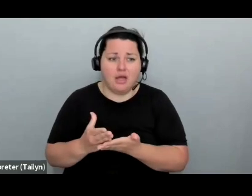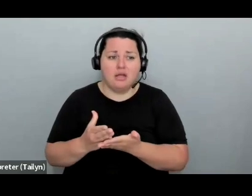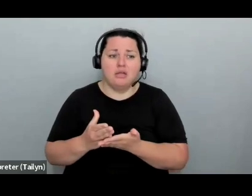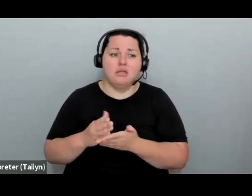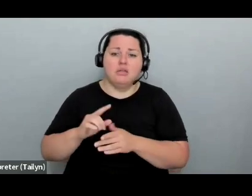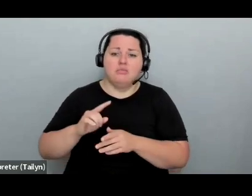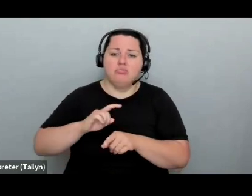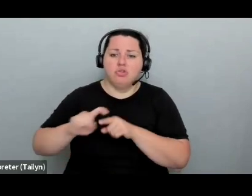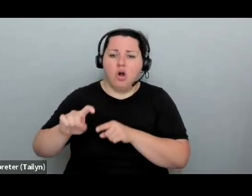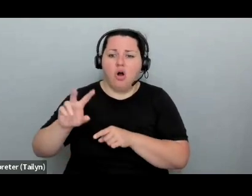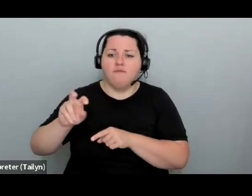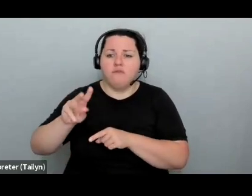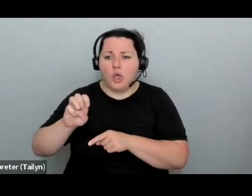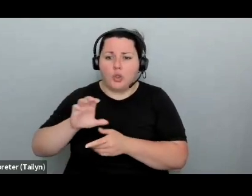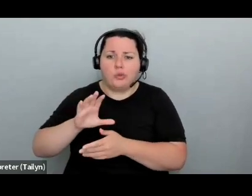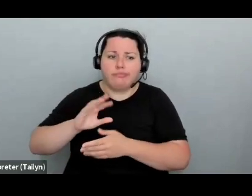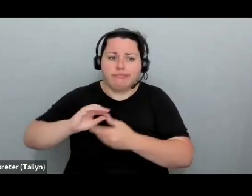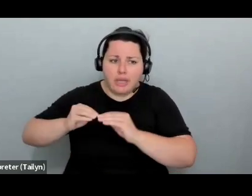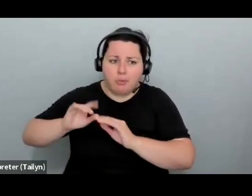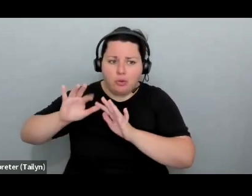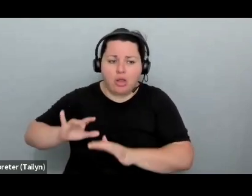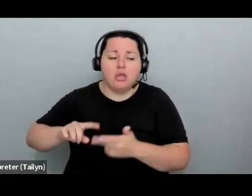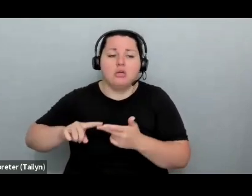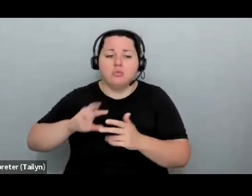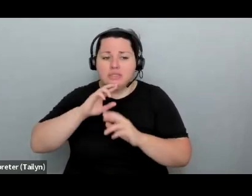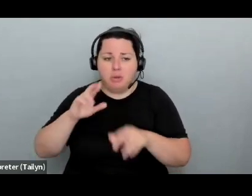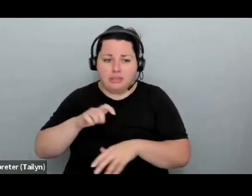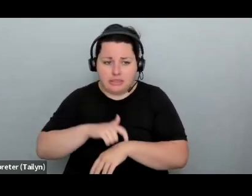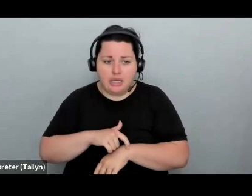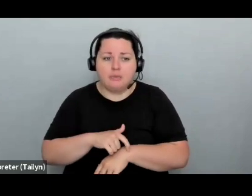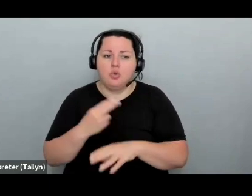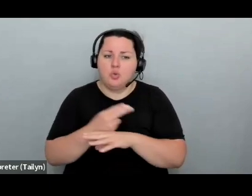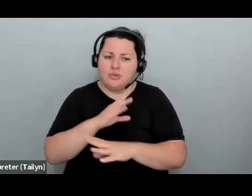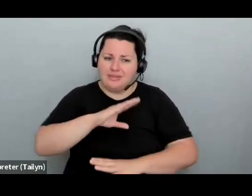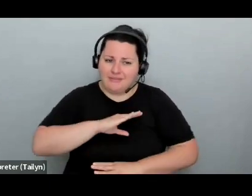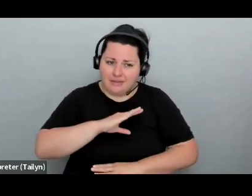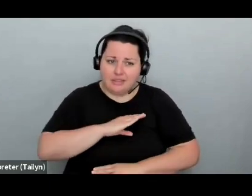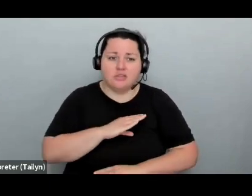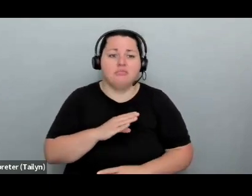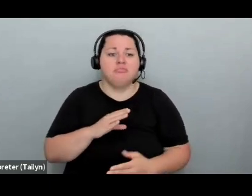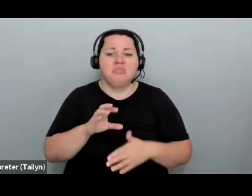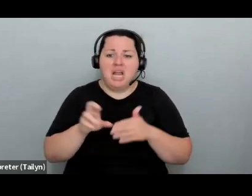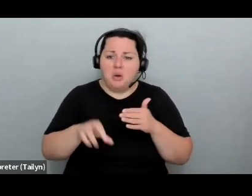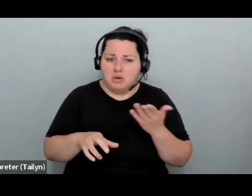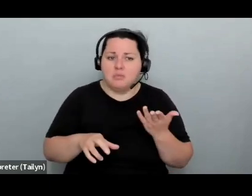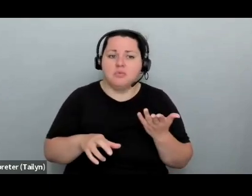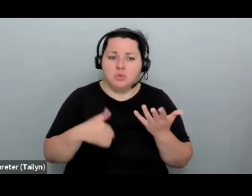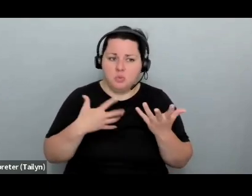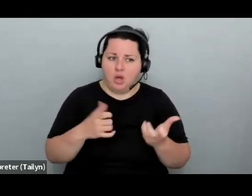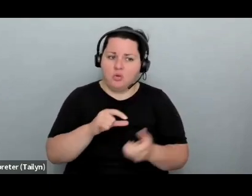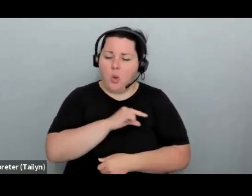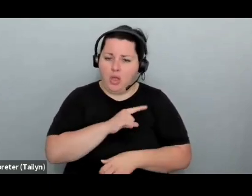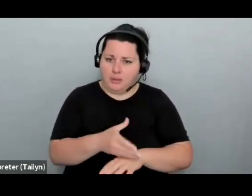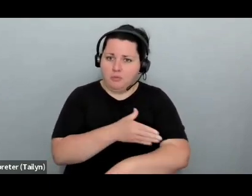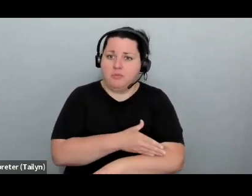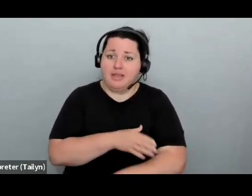response times, user satisfactory and outcomes to really create that quality improvement. That's how our 988 or our